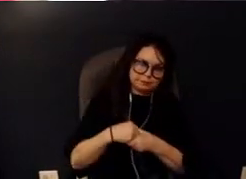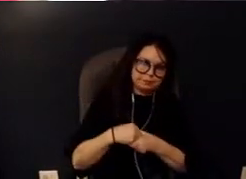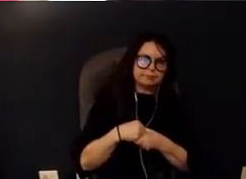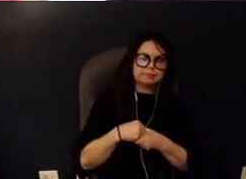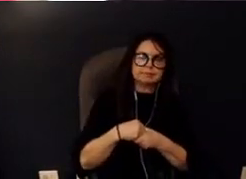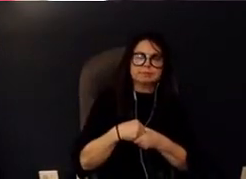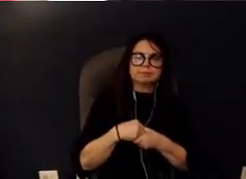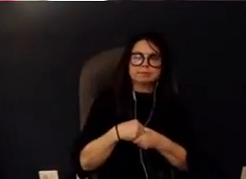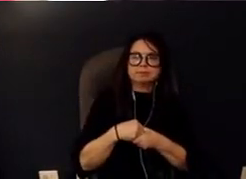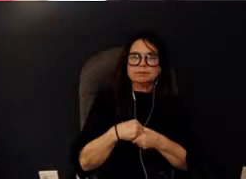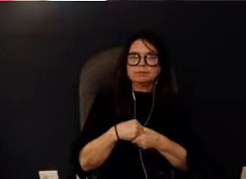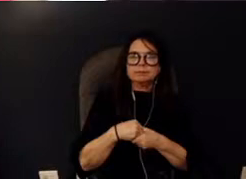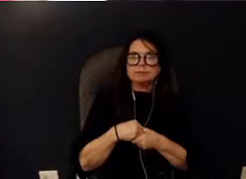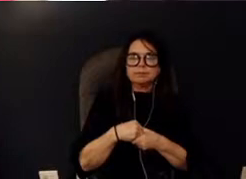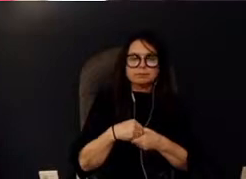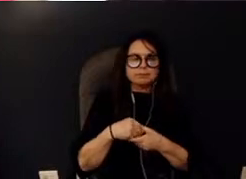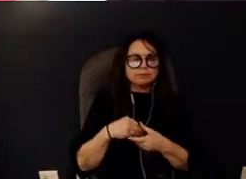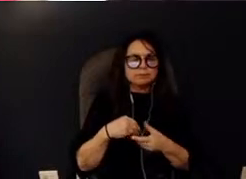officers of color,